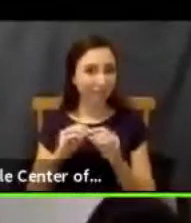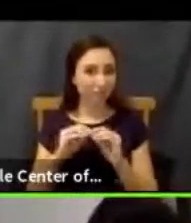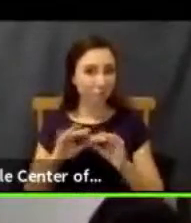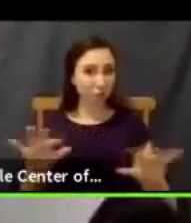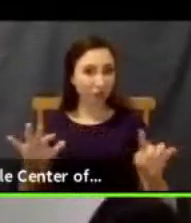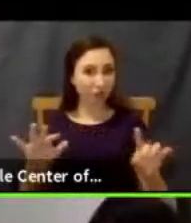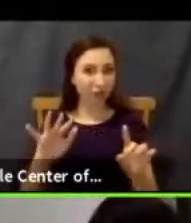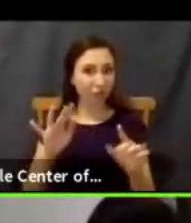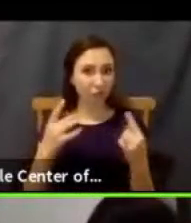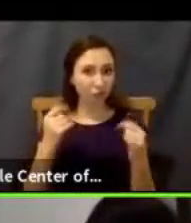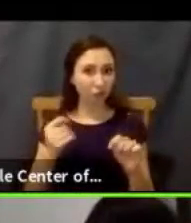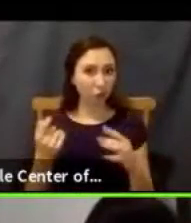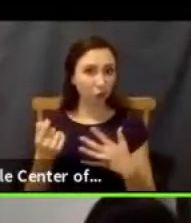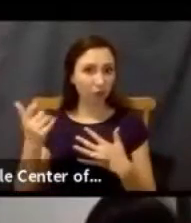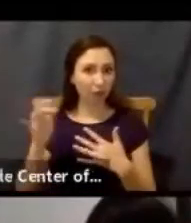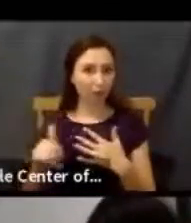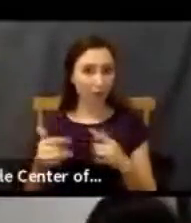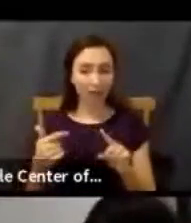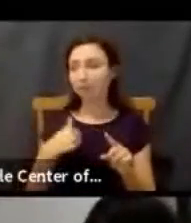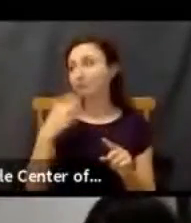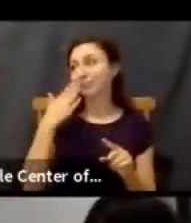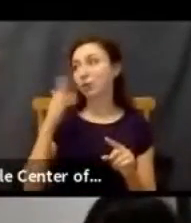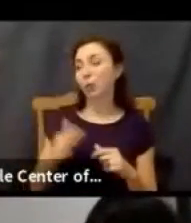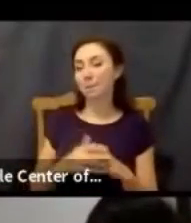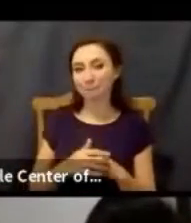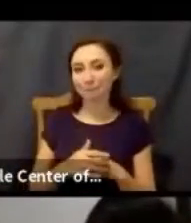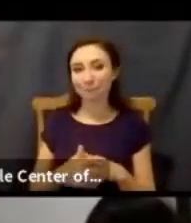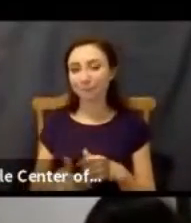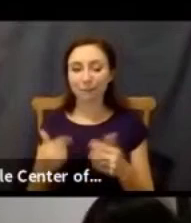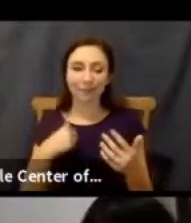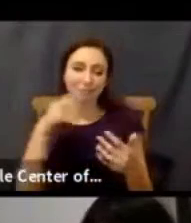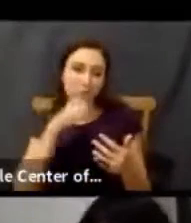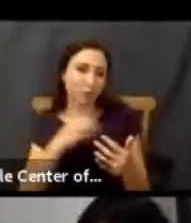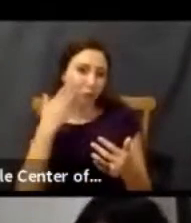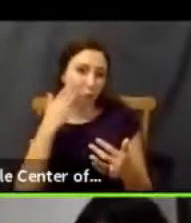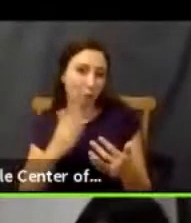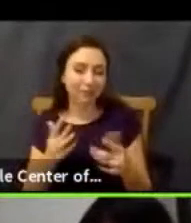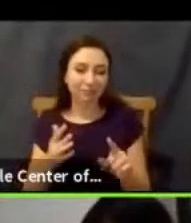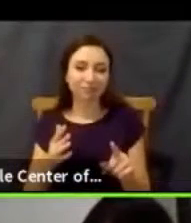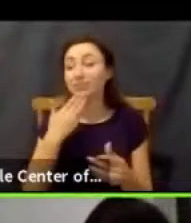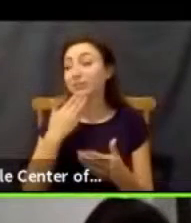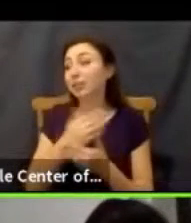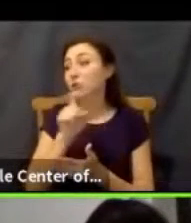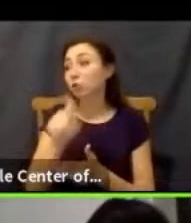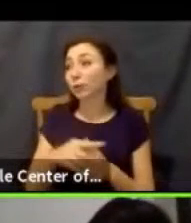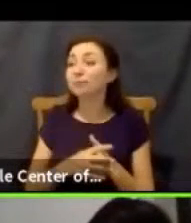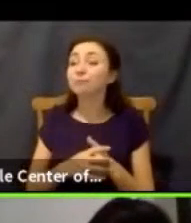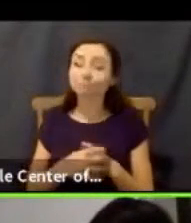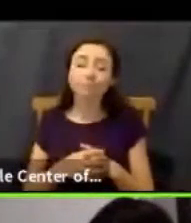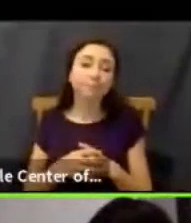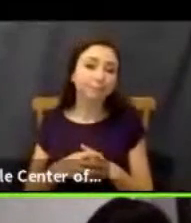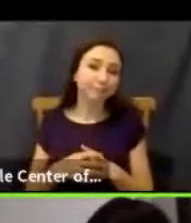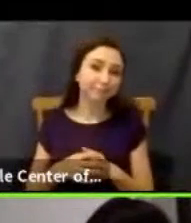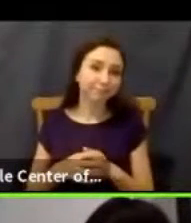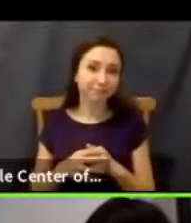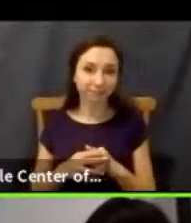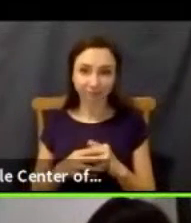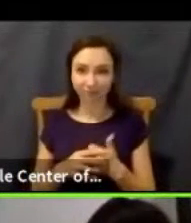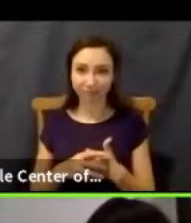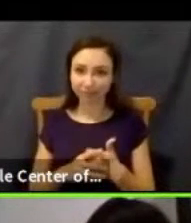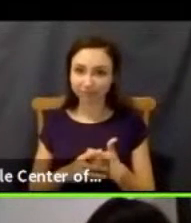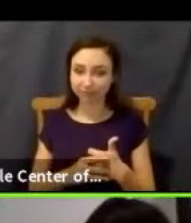they, I guess, trying to take that away? I don't. I figure you didn't, but great question. Throw a question out there. Yeah.